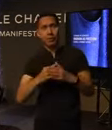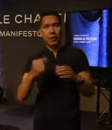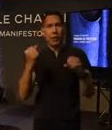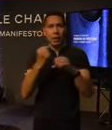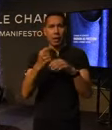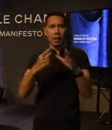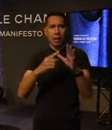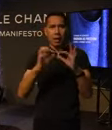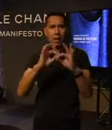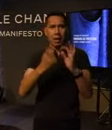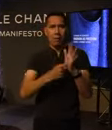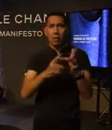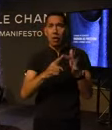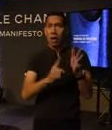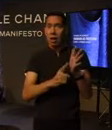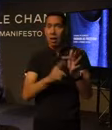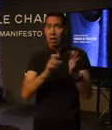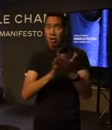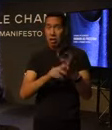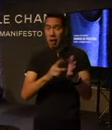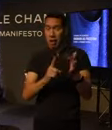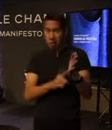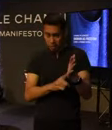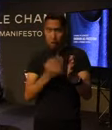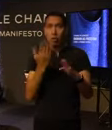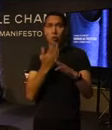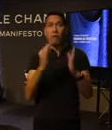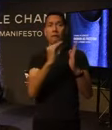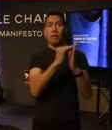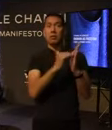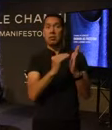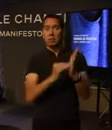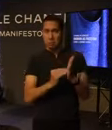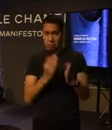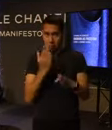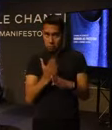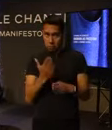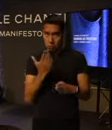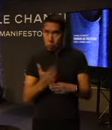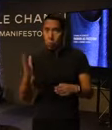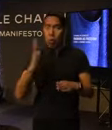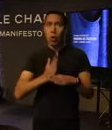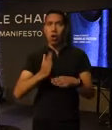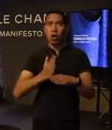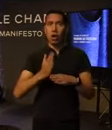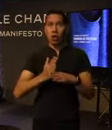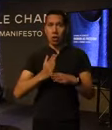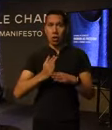Fashion Manifesto focuses exclusively on the work of influential French couturier